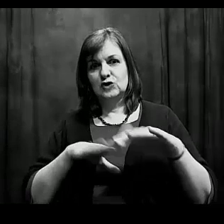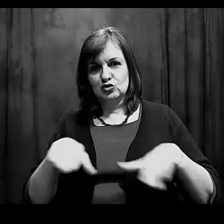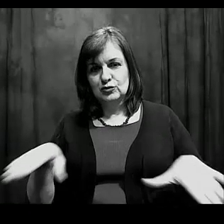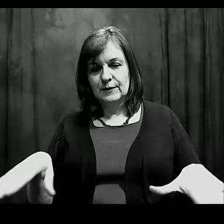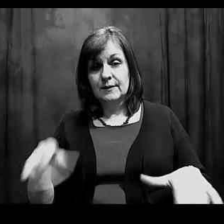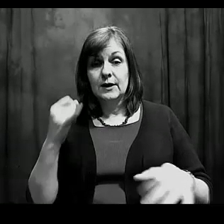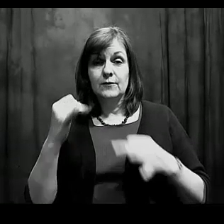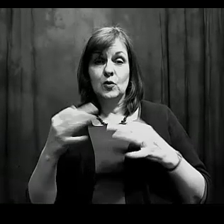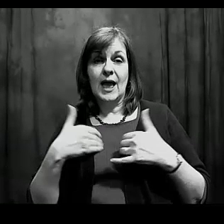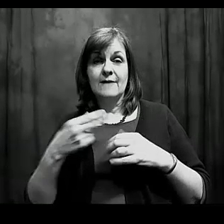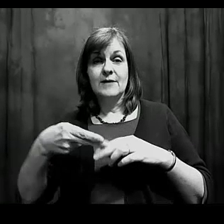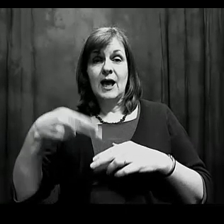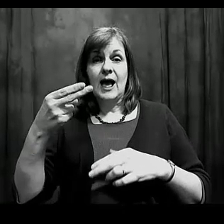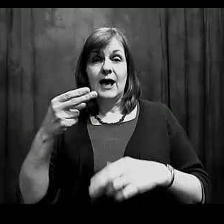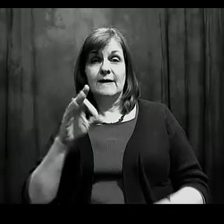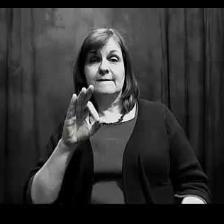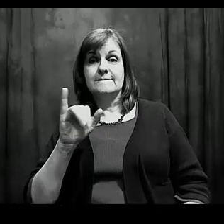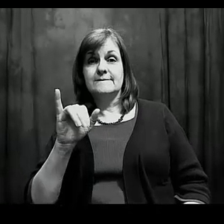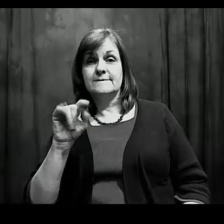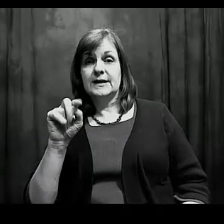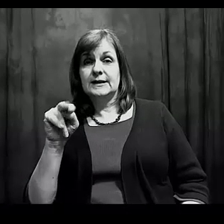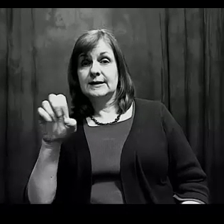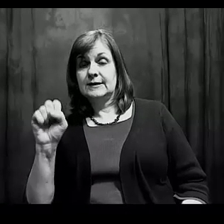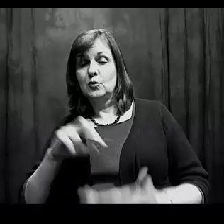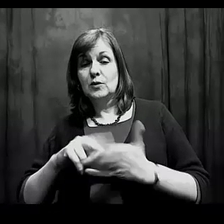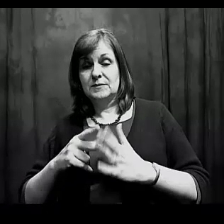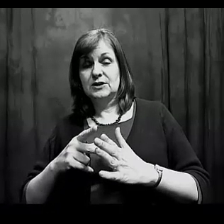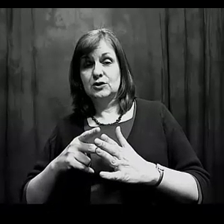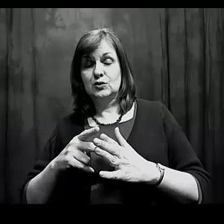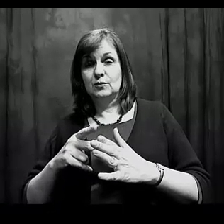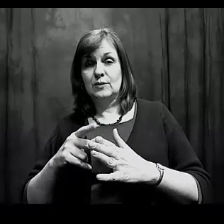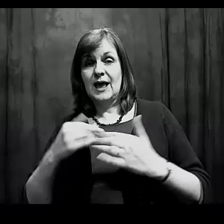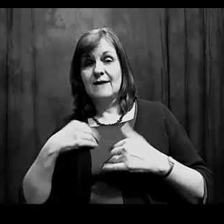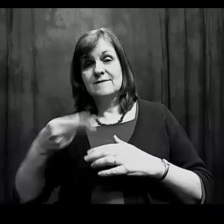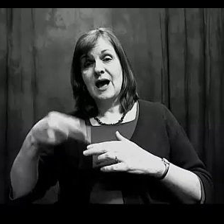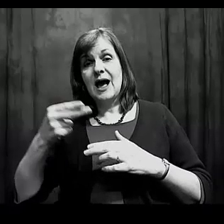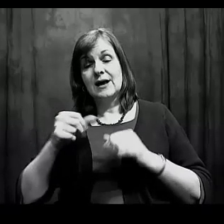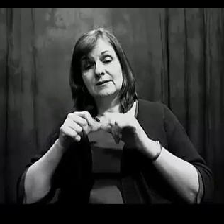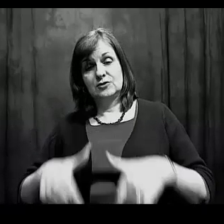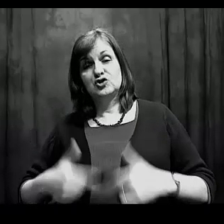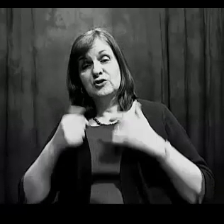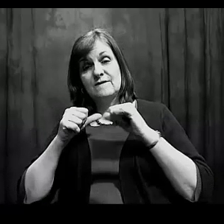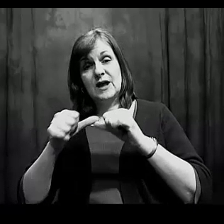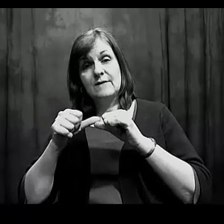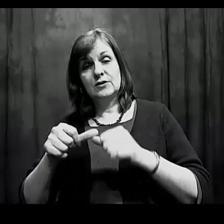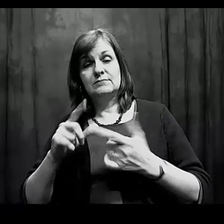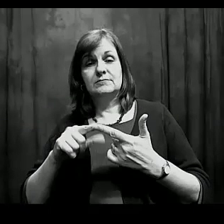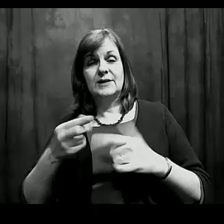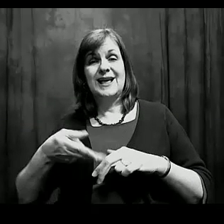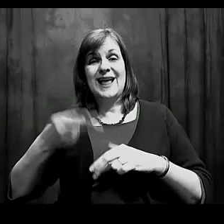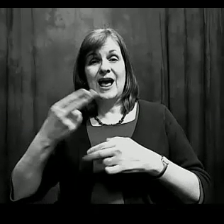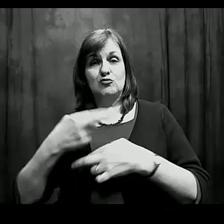Okay? So if you want to have high fitness, you have to have high survival and high reproduction.